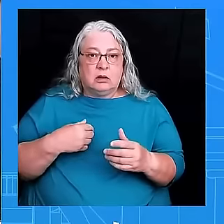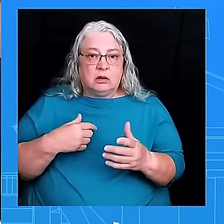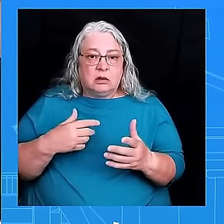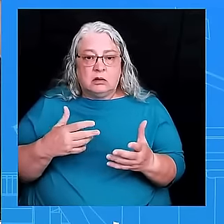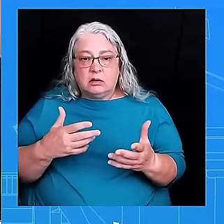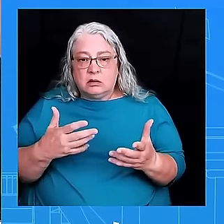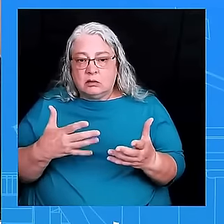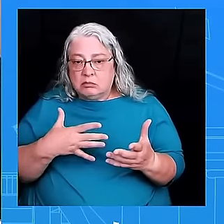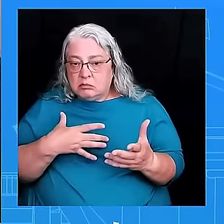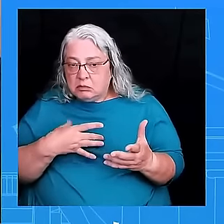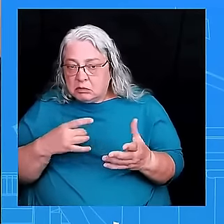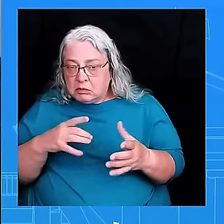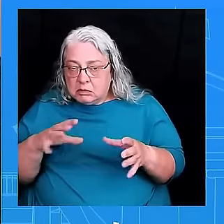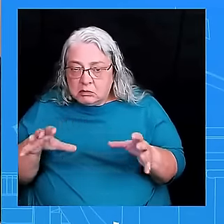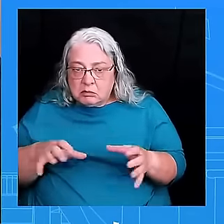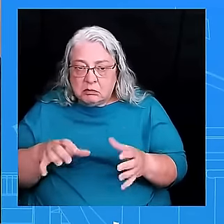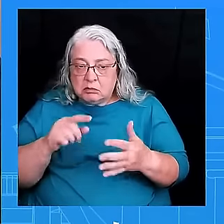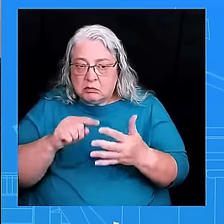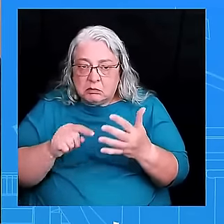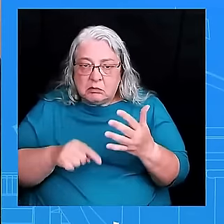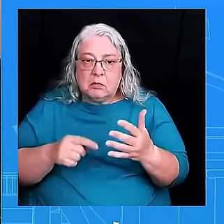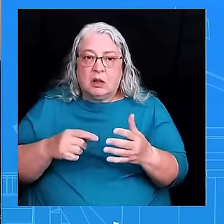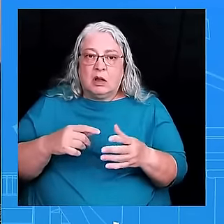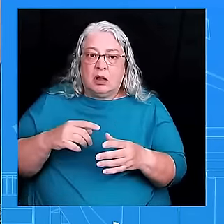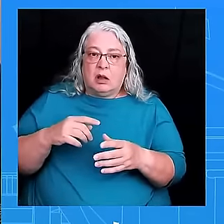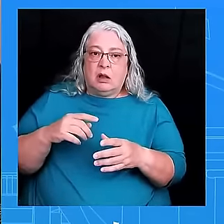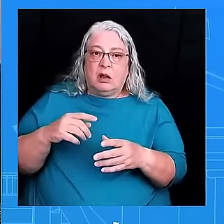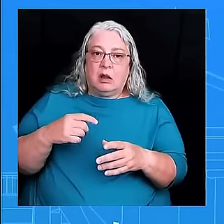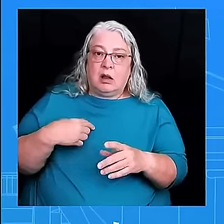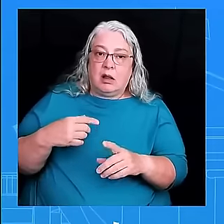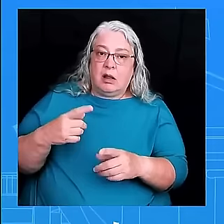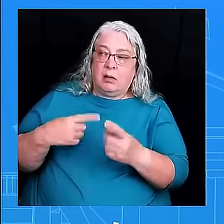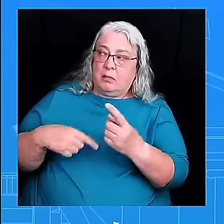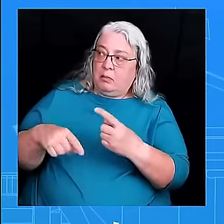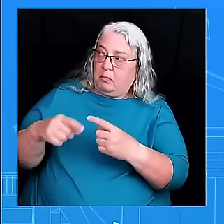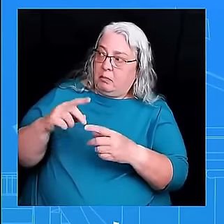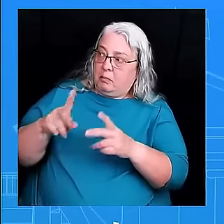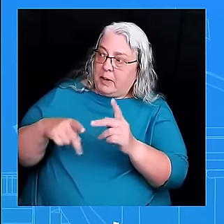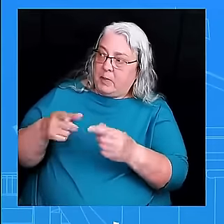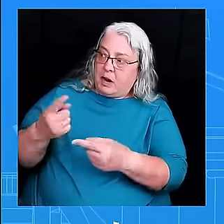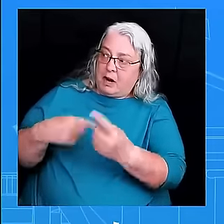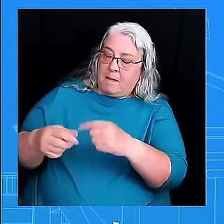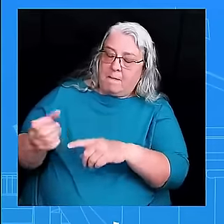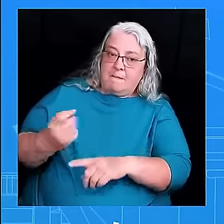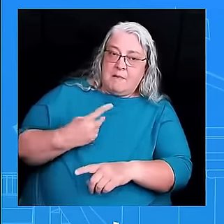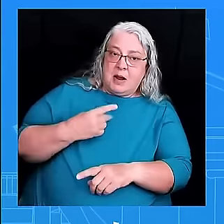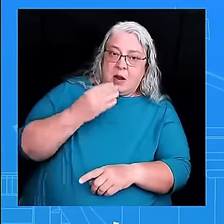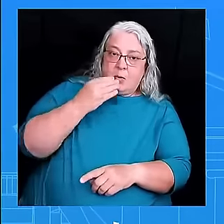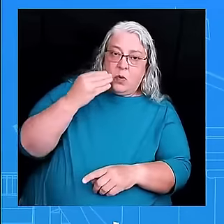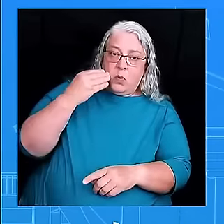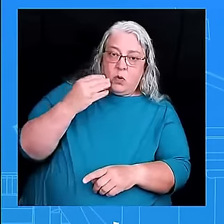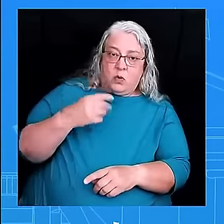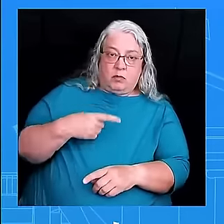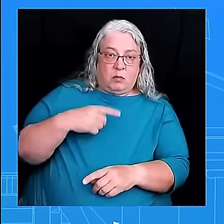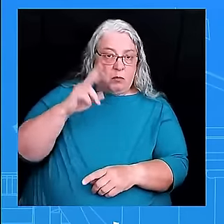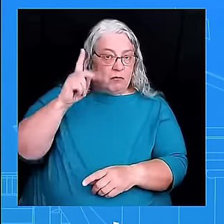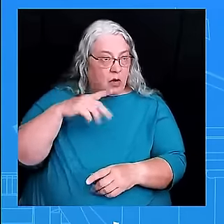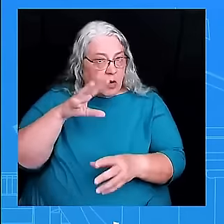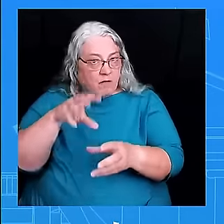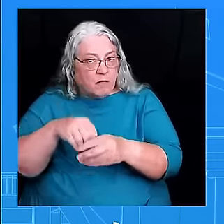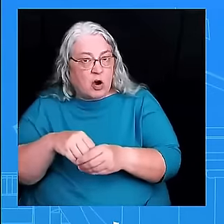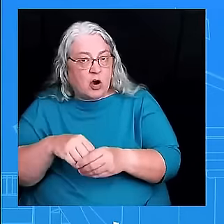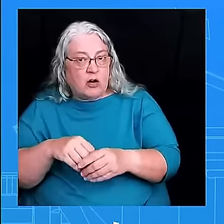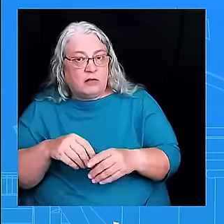detainees to come back to the U.S.? Is she going to be part of this? Again, Jake Sullivan, National Security Advisor, just literally confirmed that she would